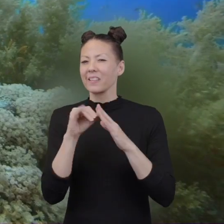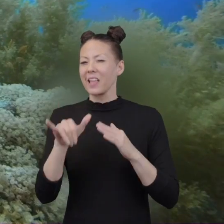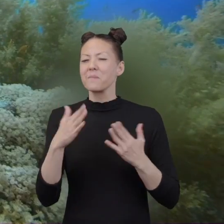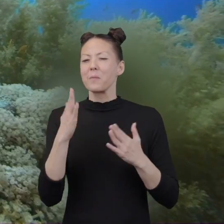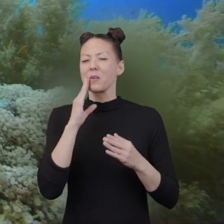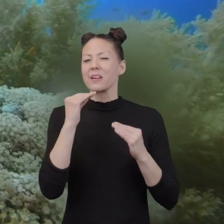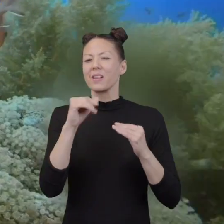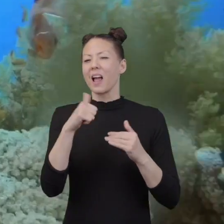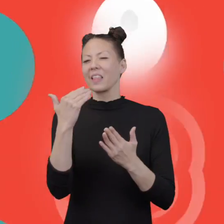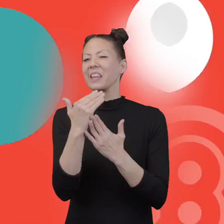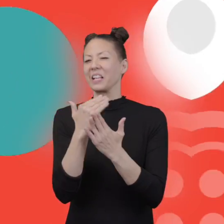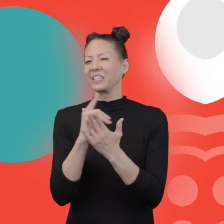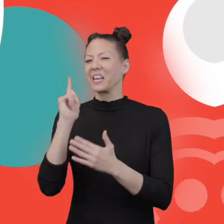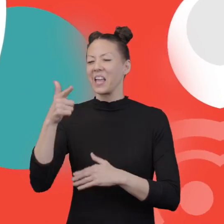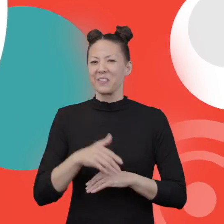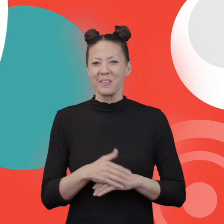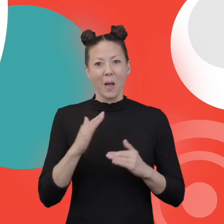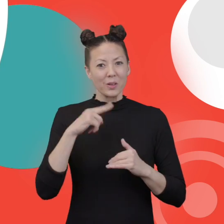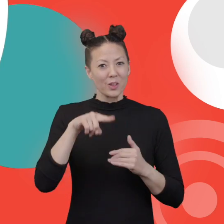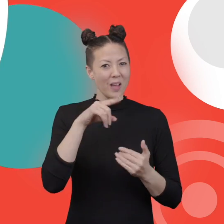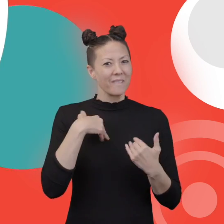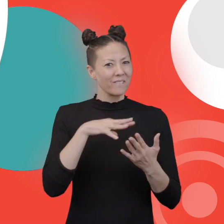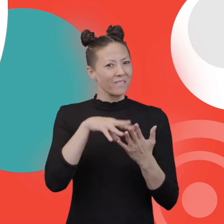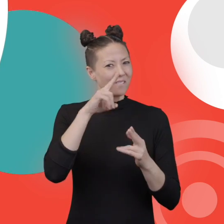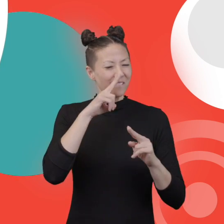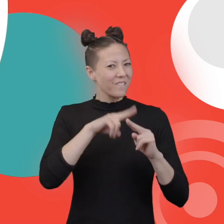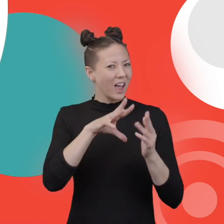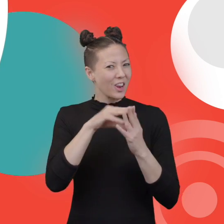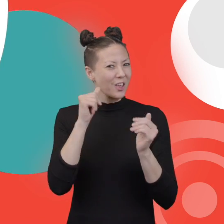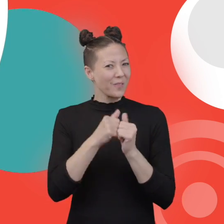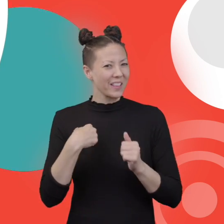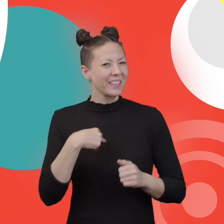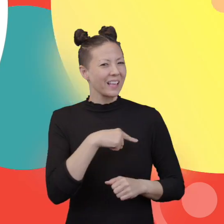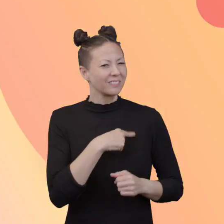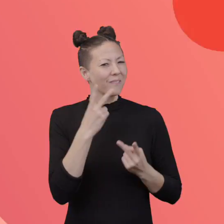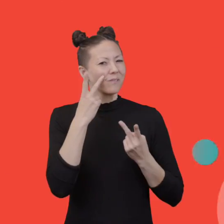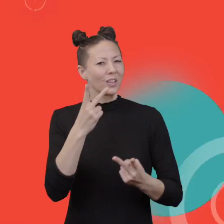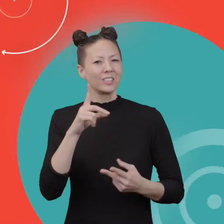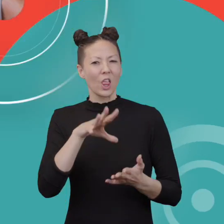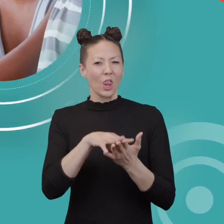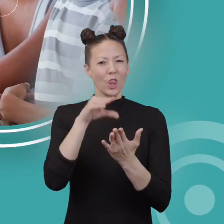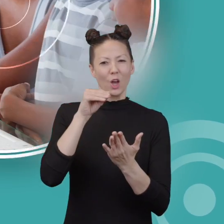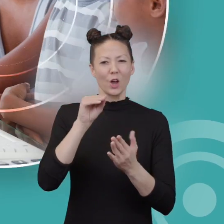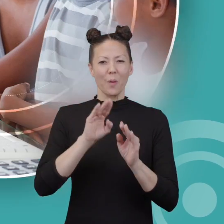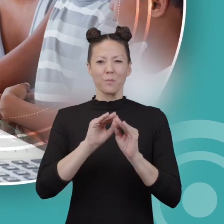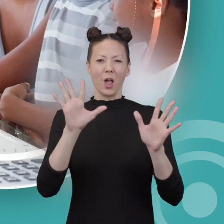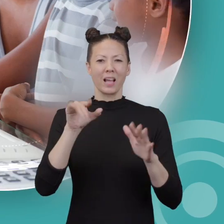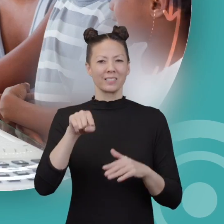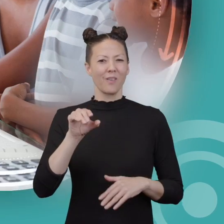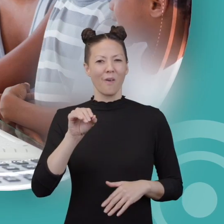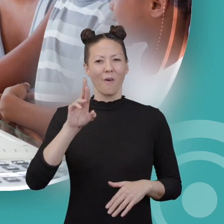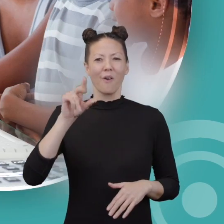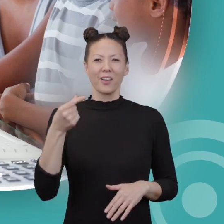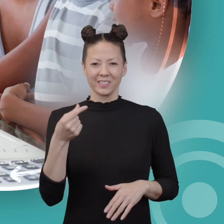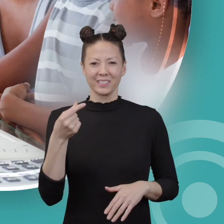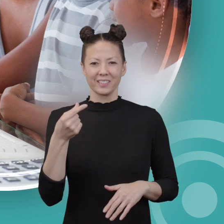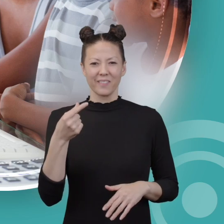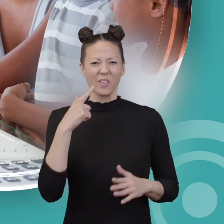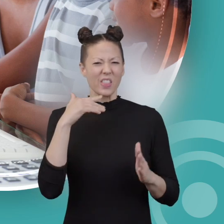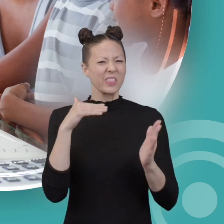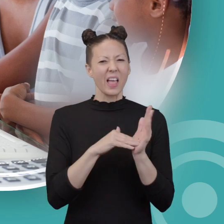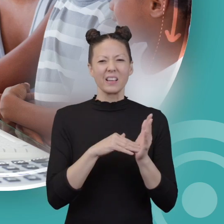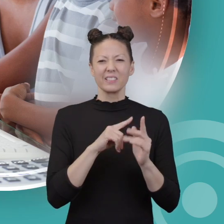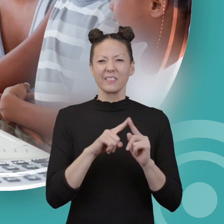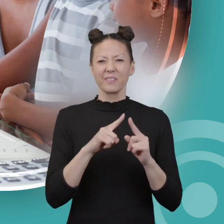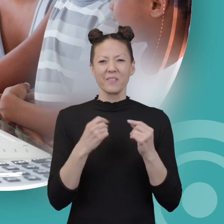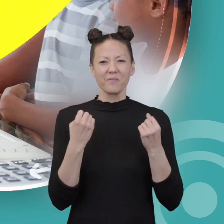for another time. Hope you had fun learning with us. Visit us at learnbright.org for